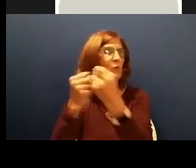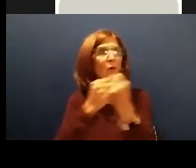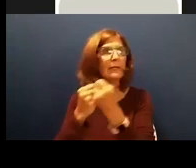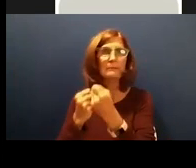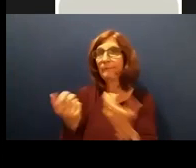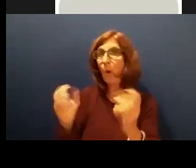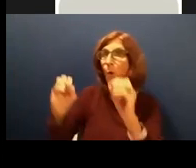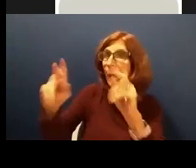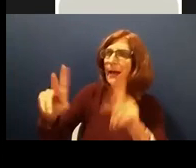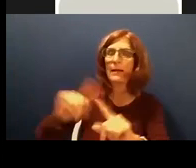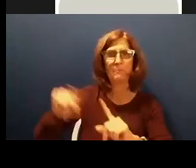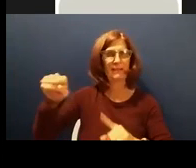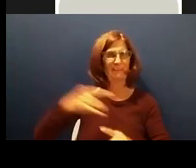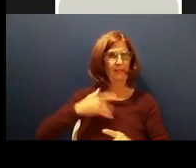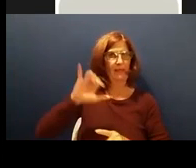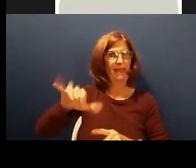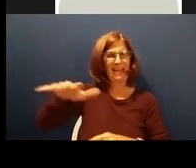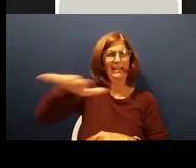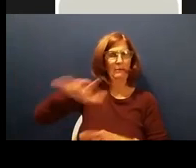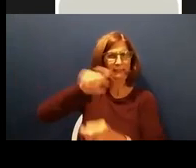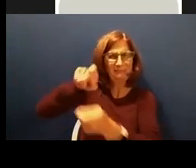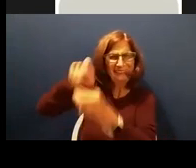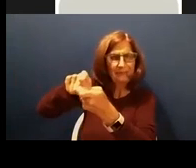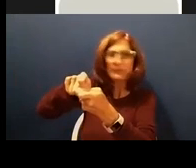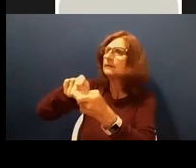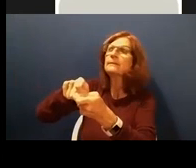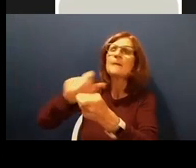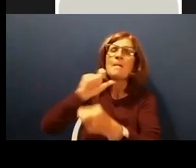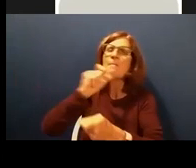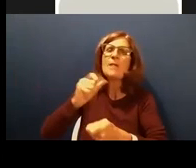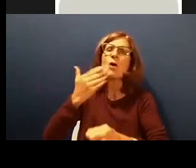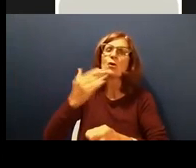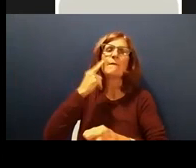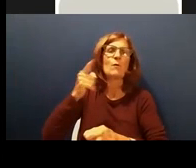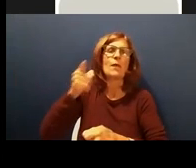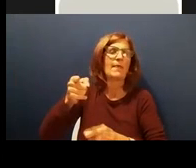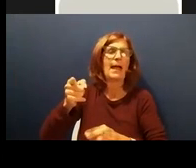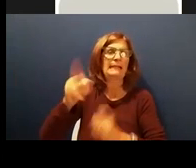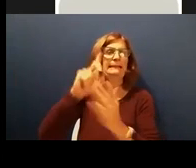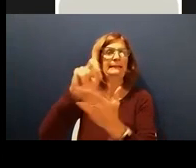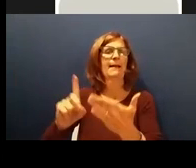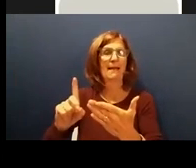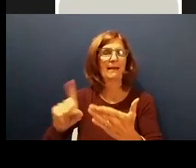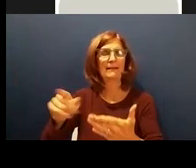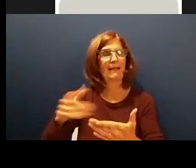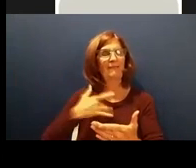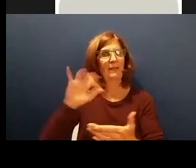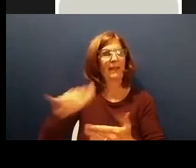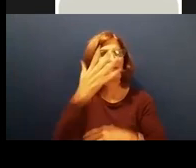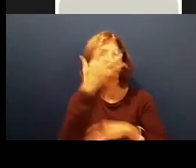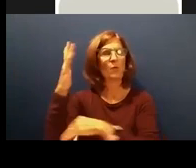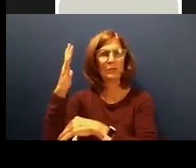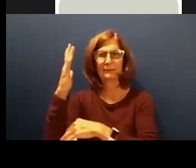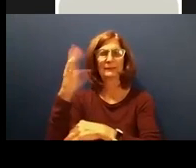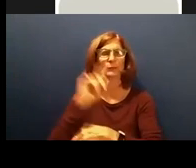forest is a good spot for it. And I hope that that forest is preserved because it is extremely important to the